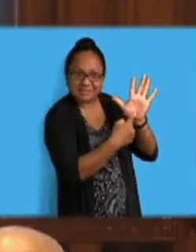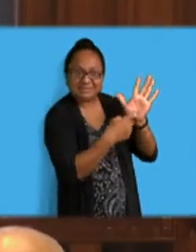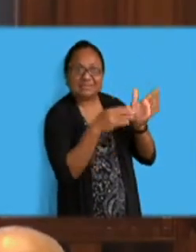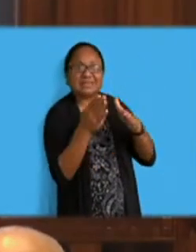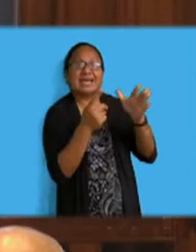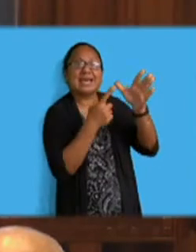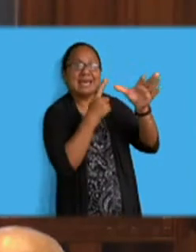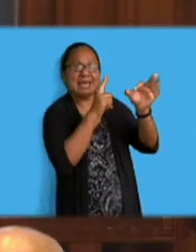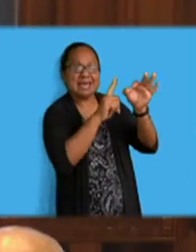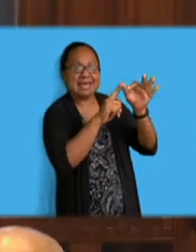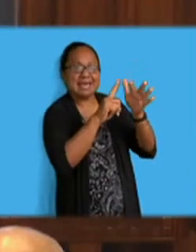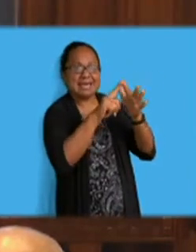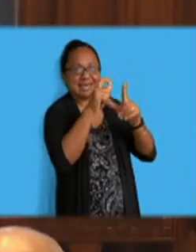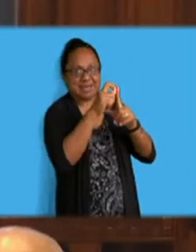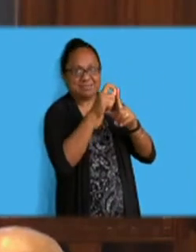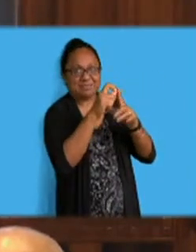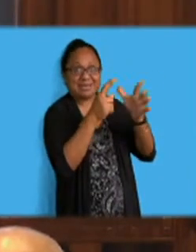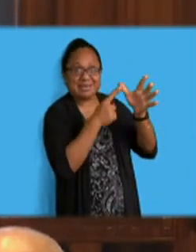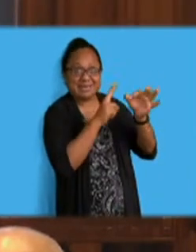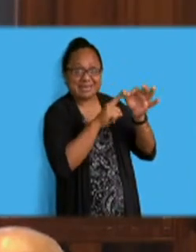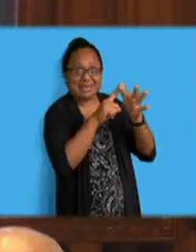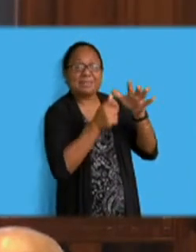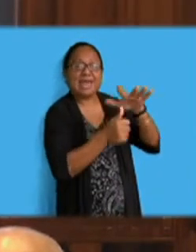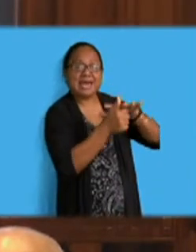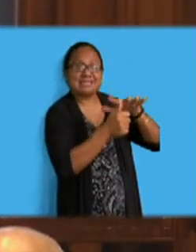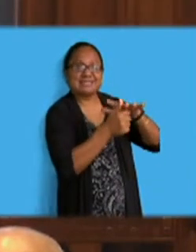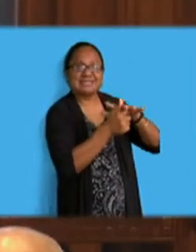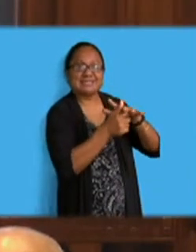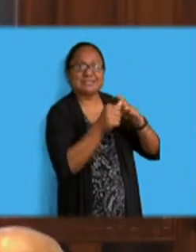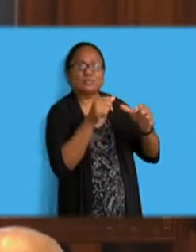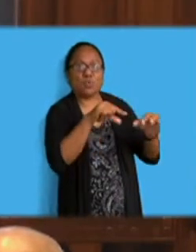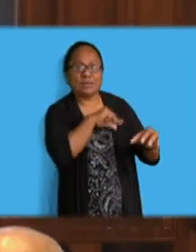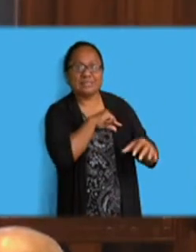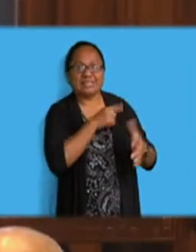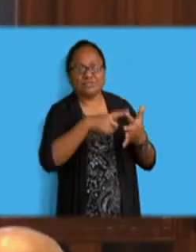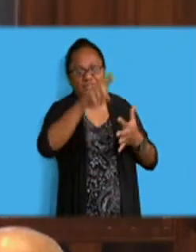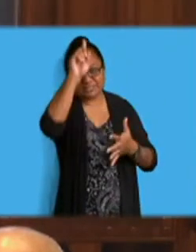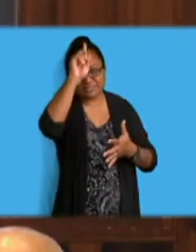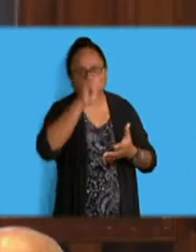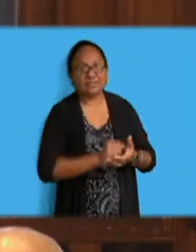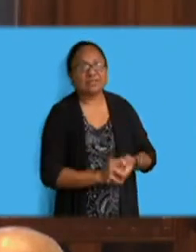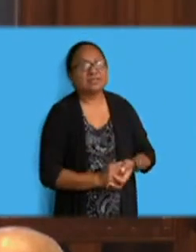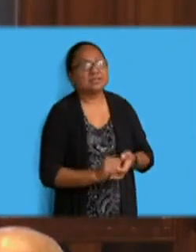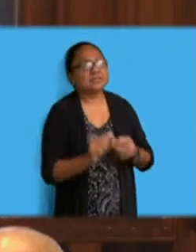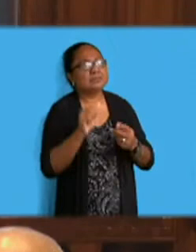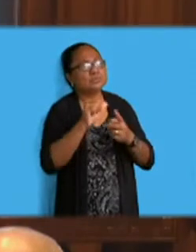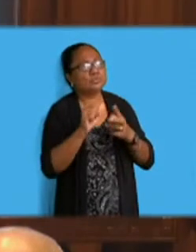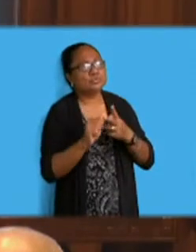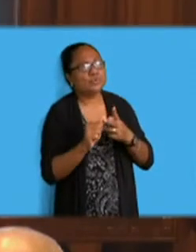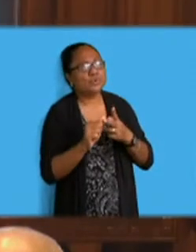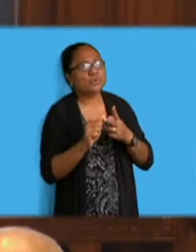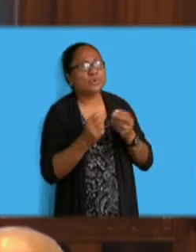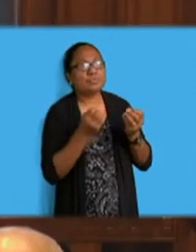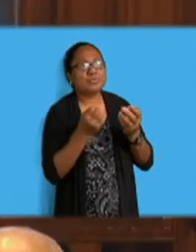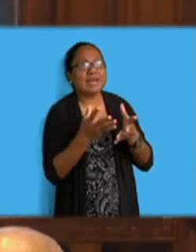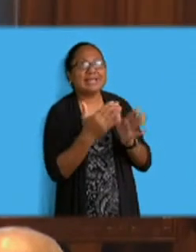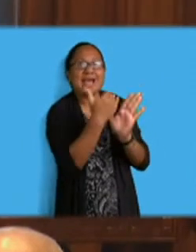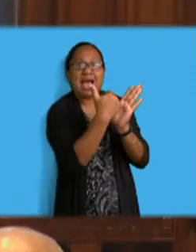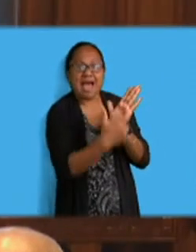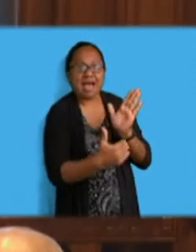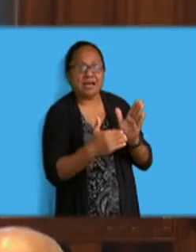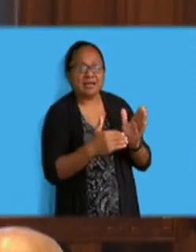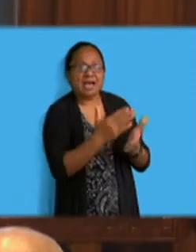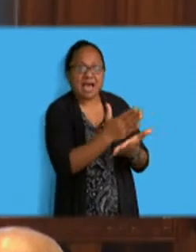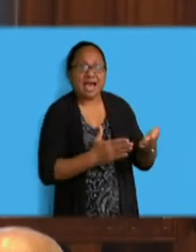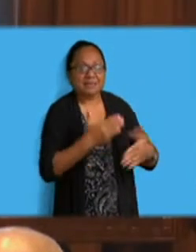Program. Honorable Deputy Speaker, we also provided a half-day session for an